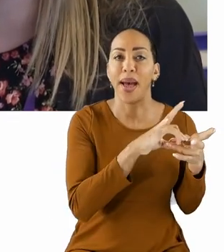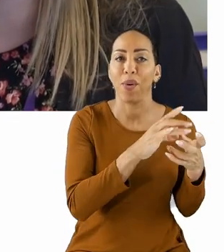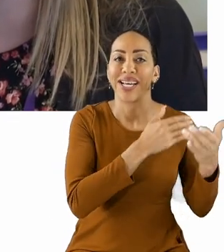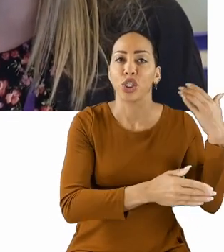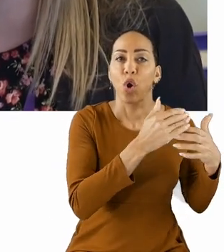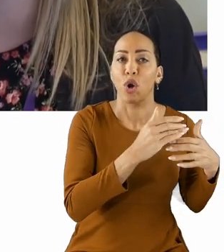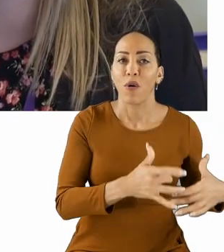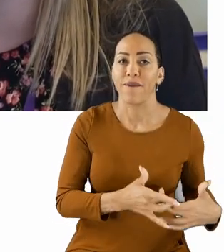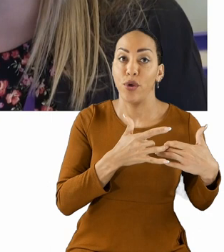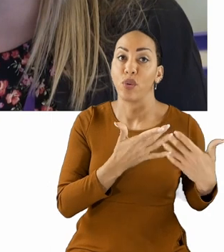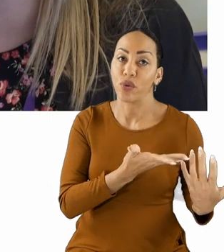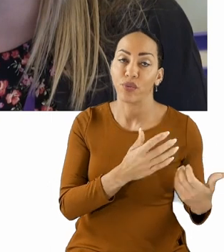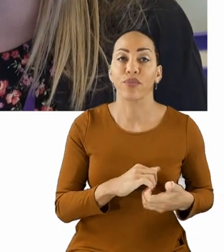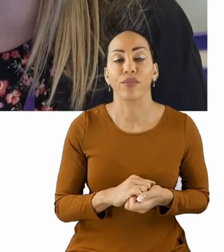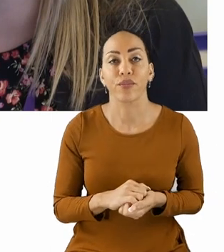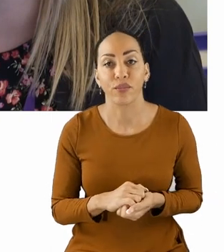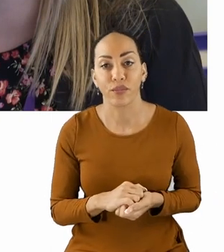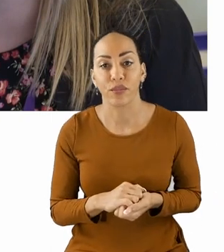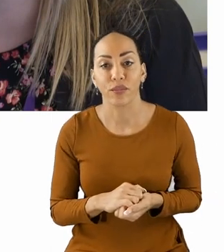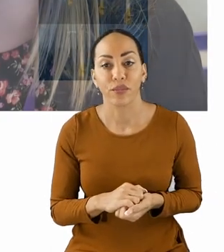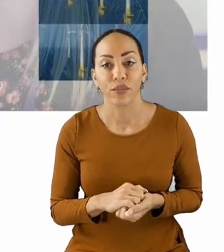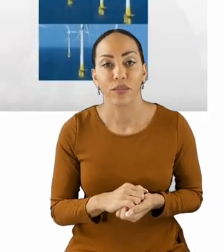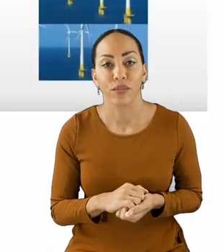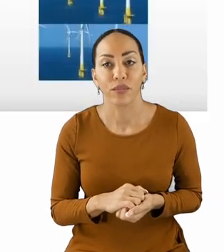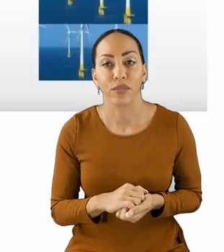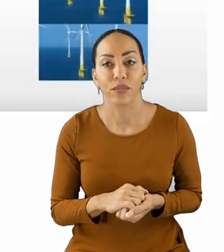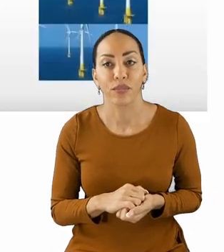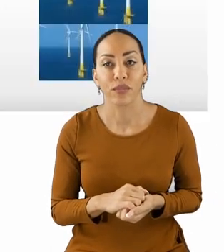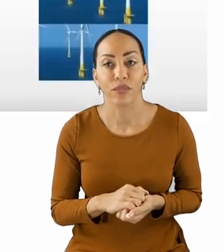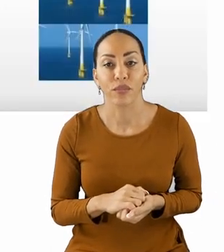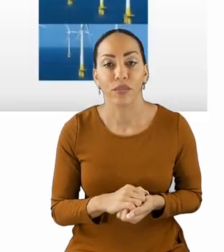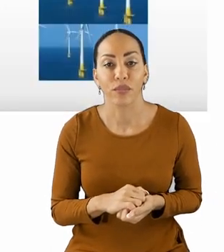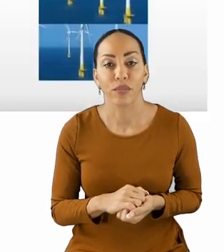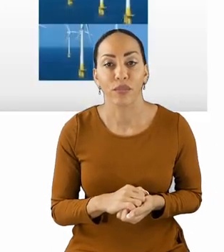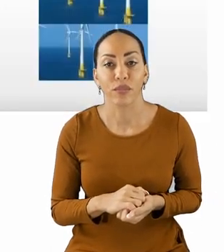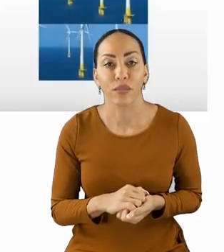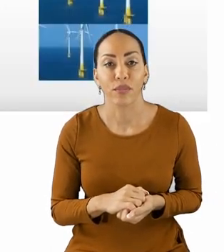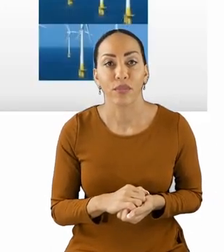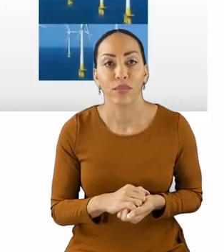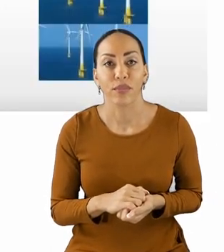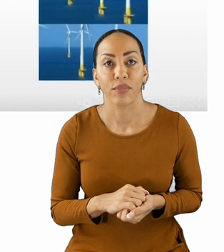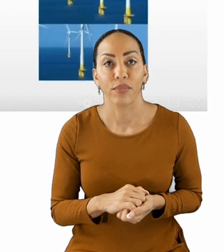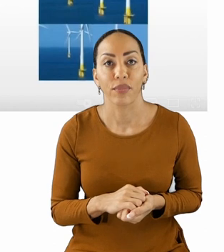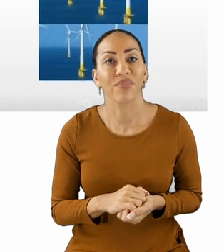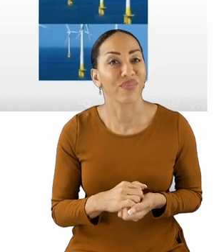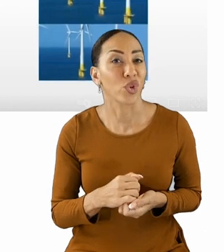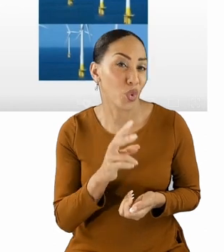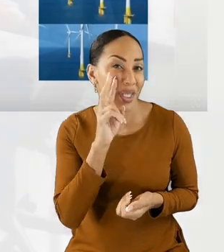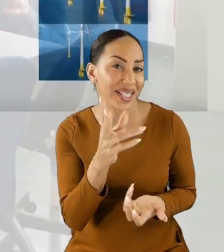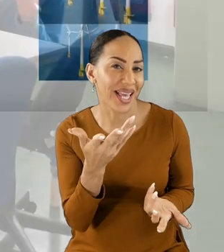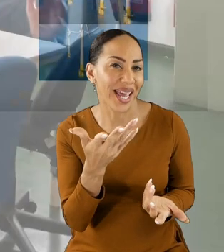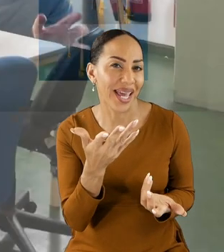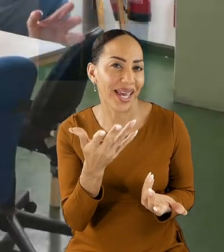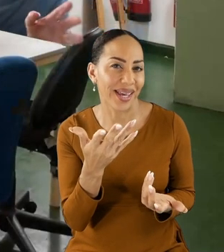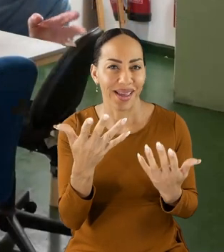historical views on that subject. Right, so I'll stop, wind up my comments there, but I think you